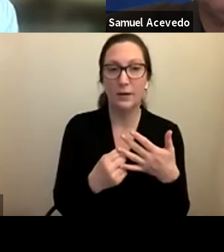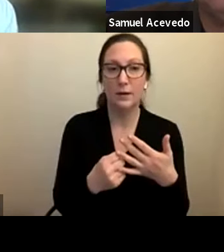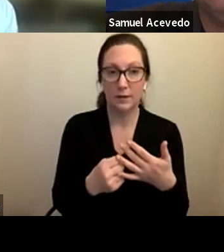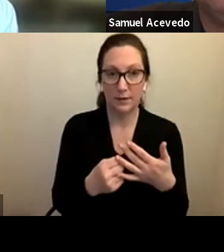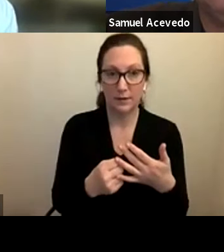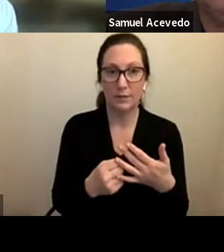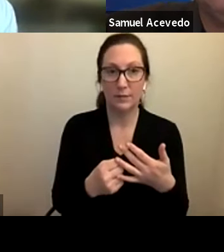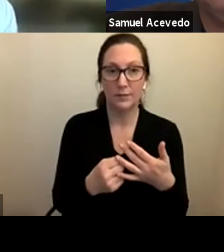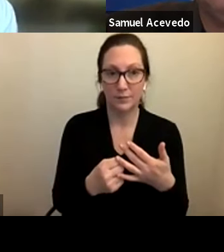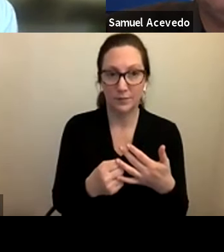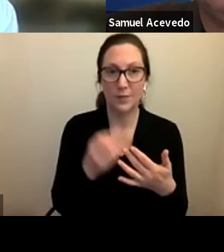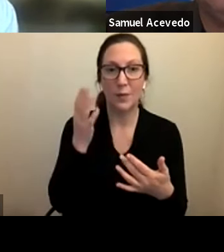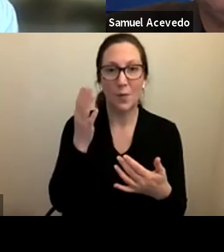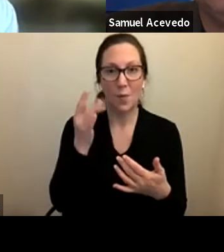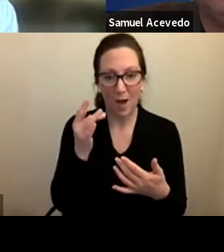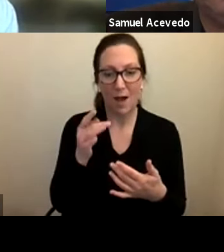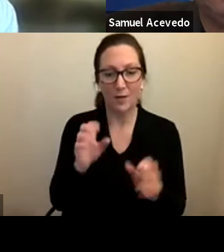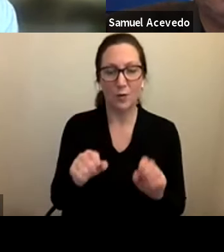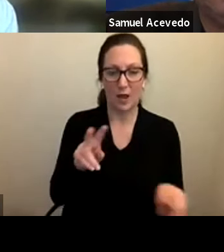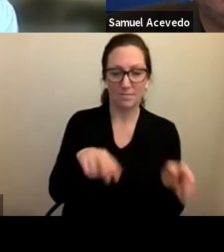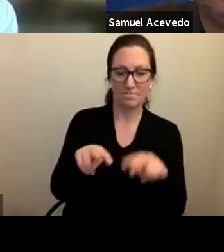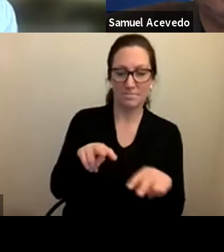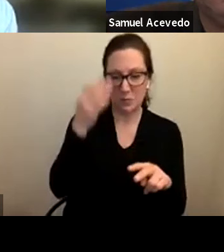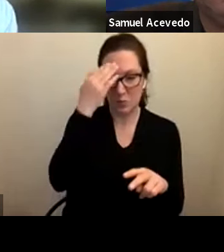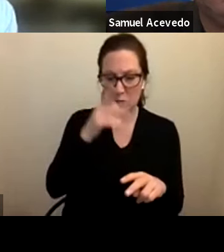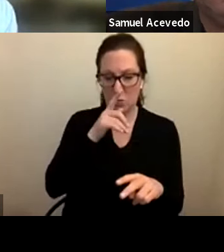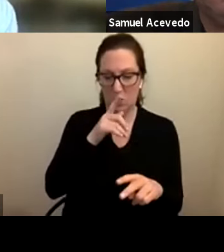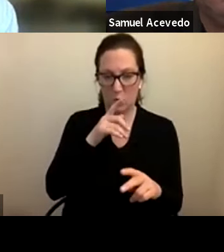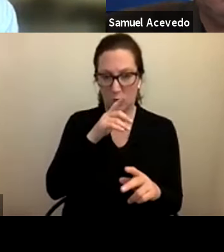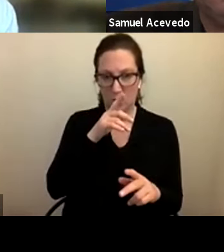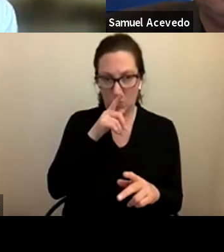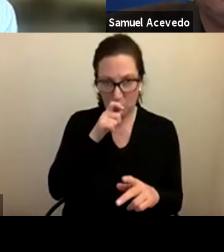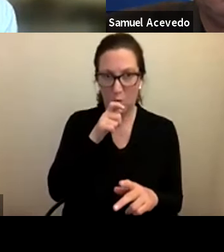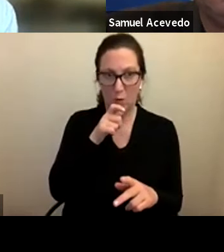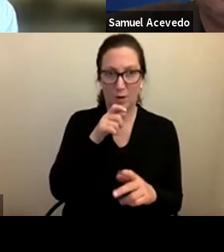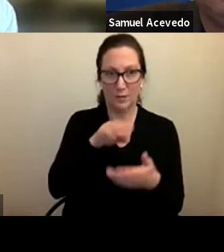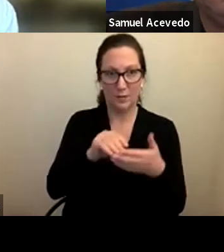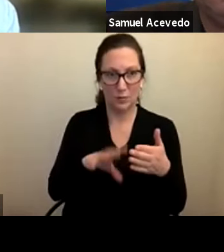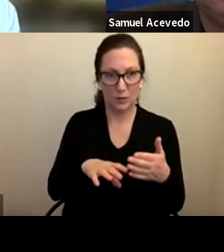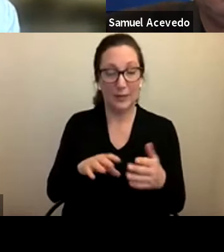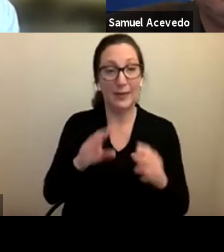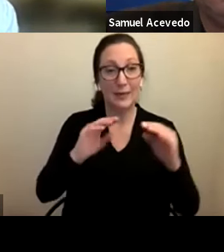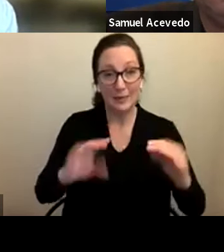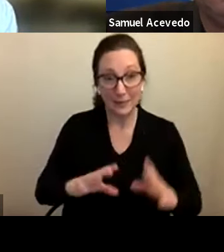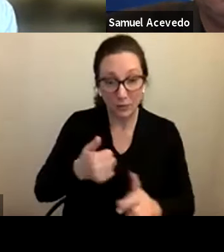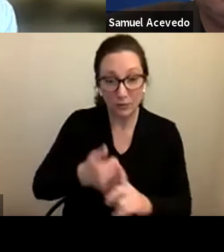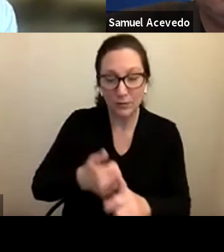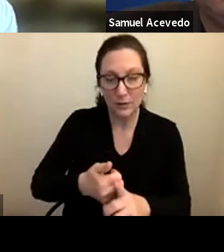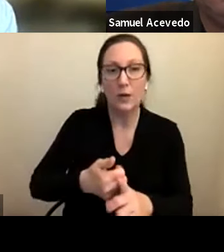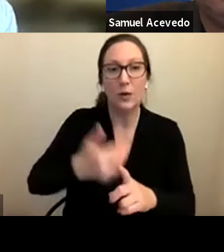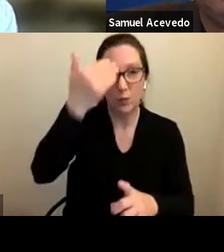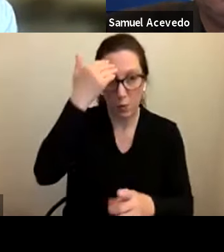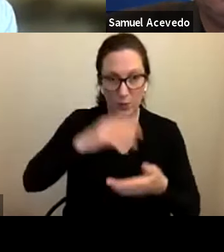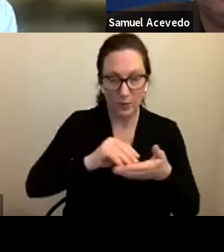knows the kids. The teachers in their schools are when they rank the students,